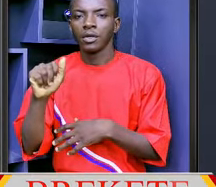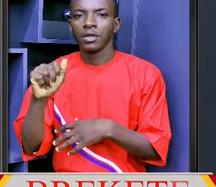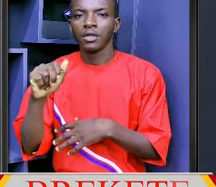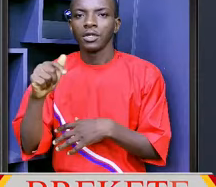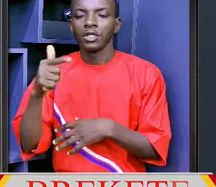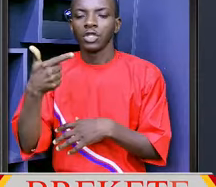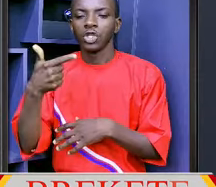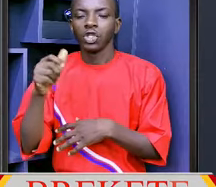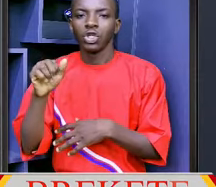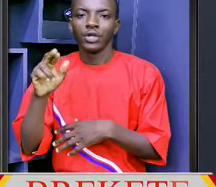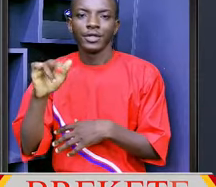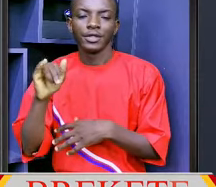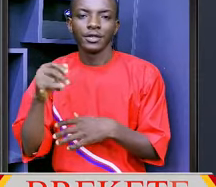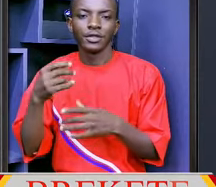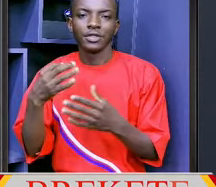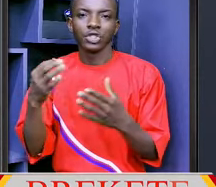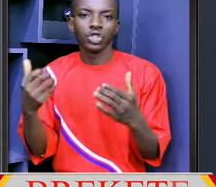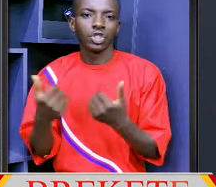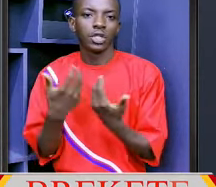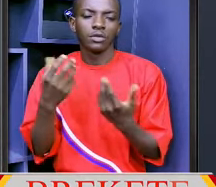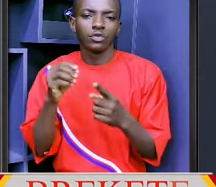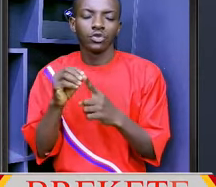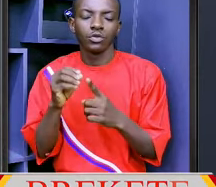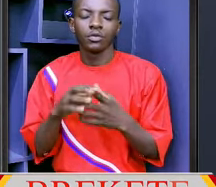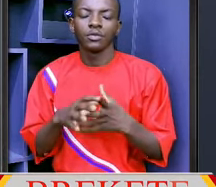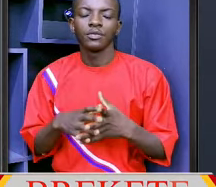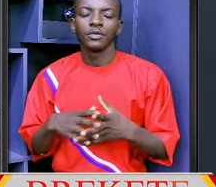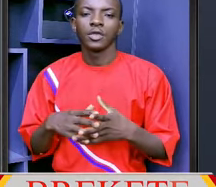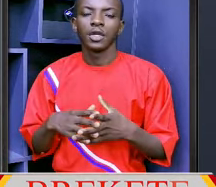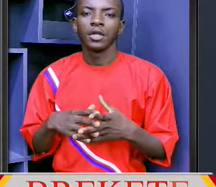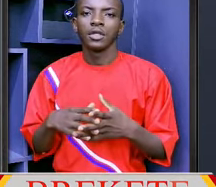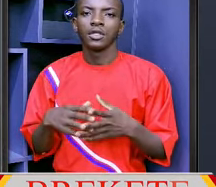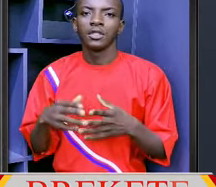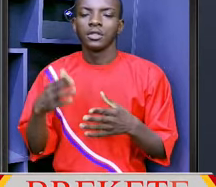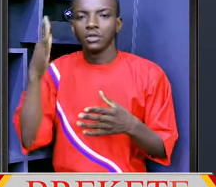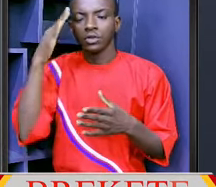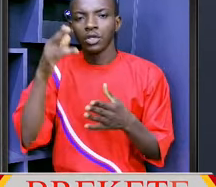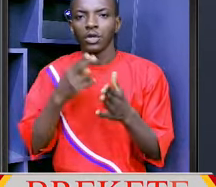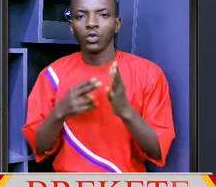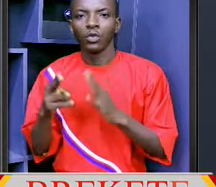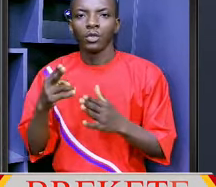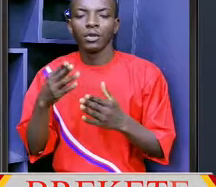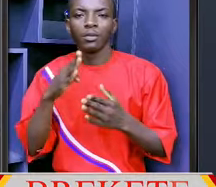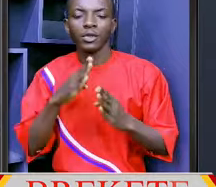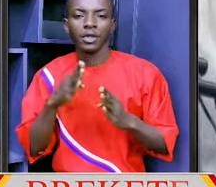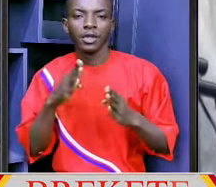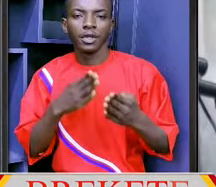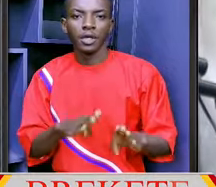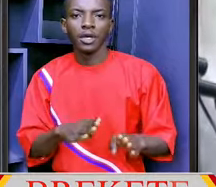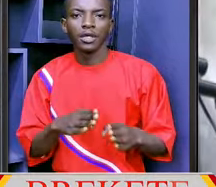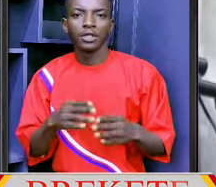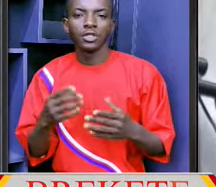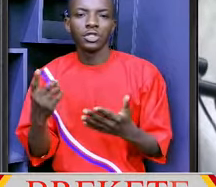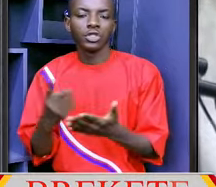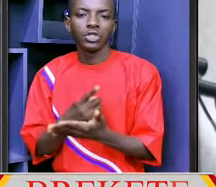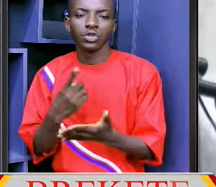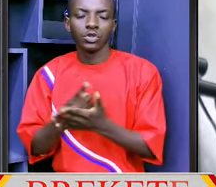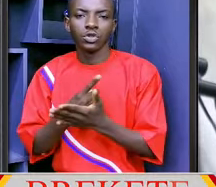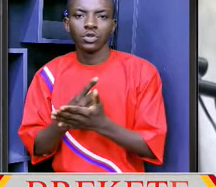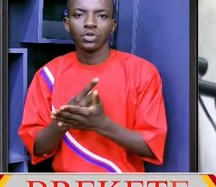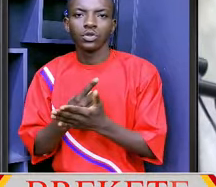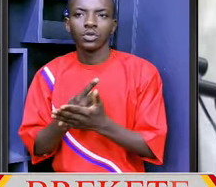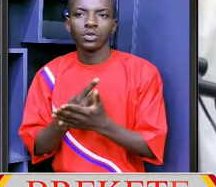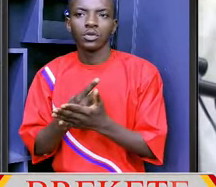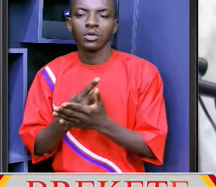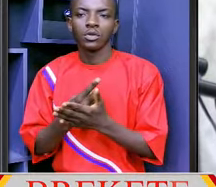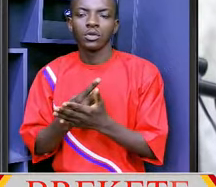too. Let's make you in the business. A human being die. Make we discuss like saying a